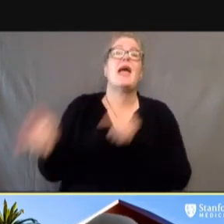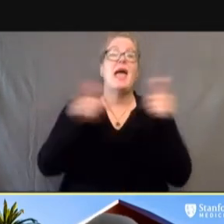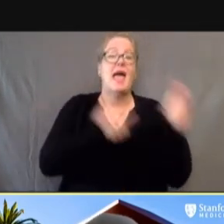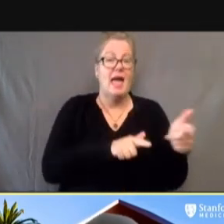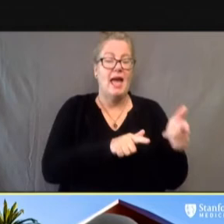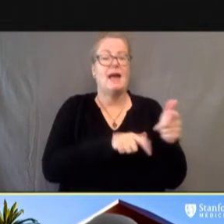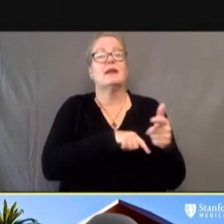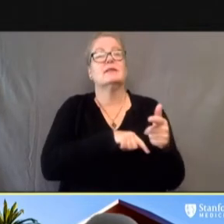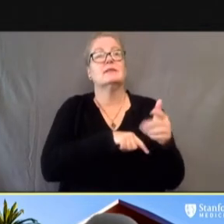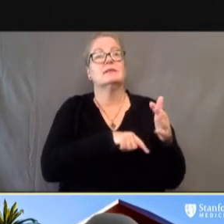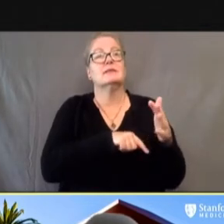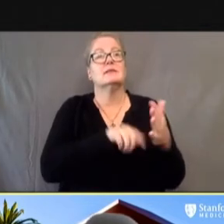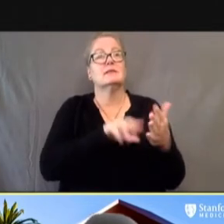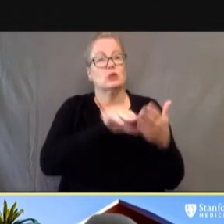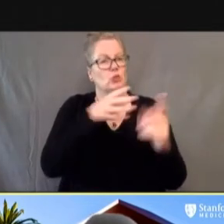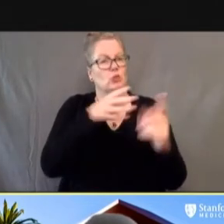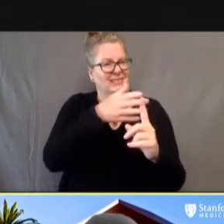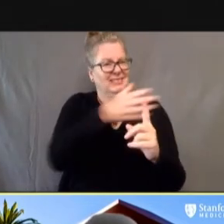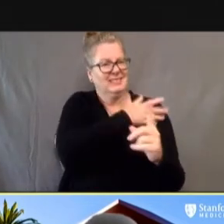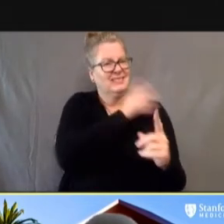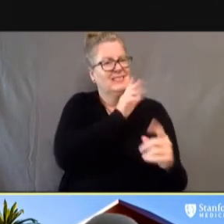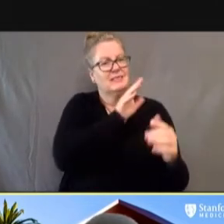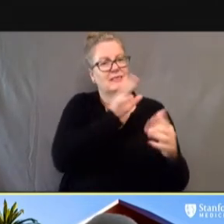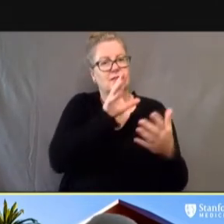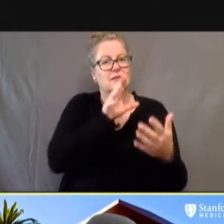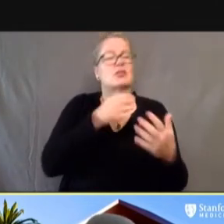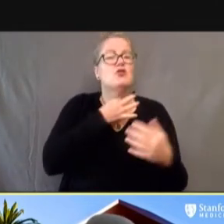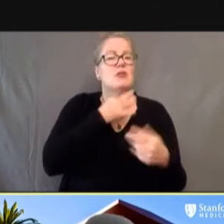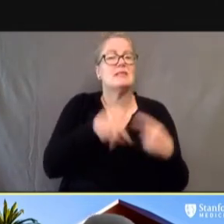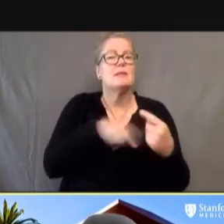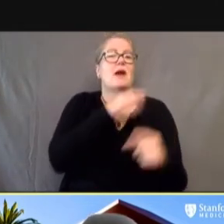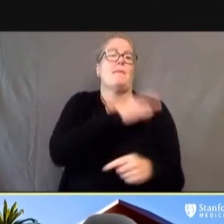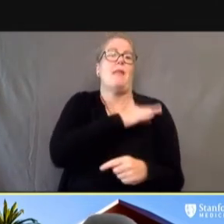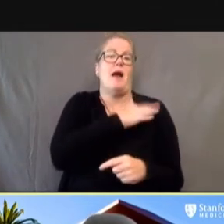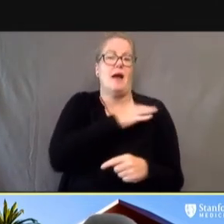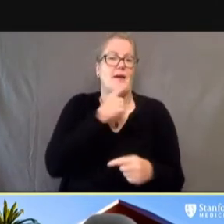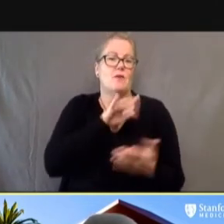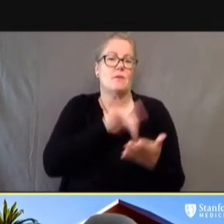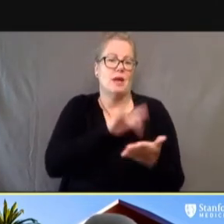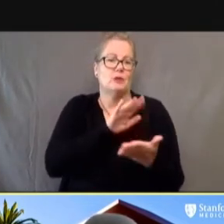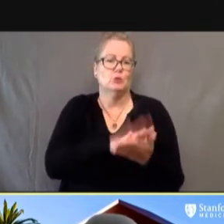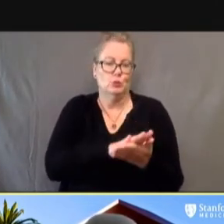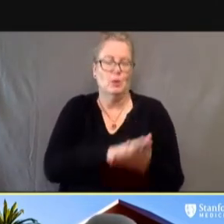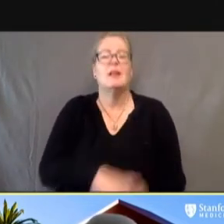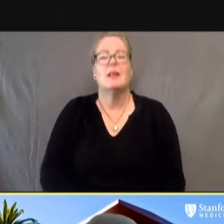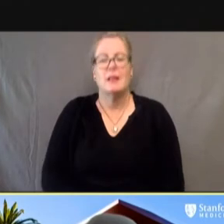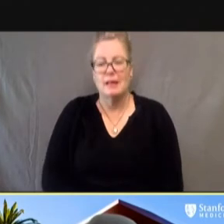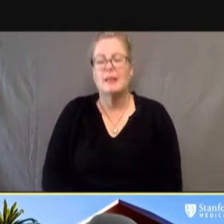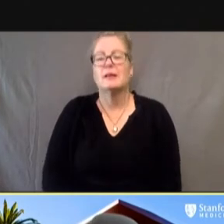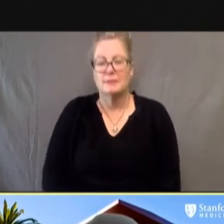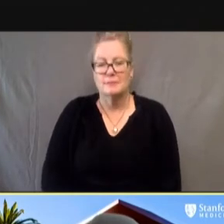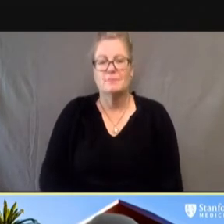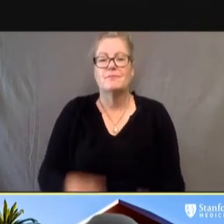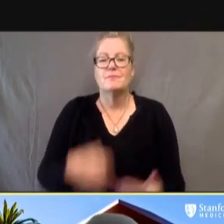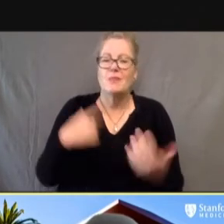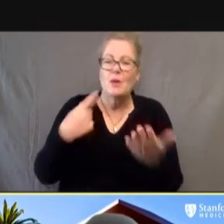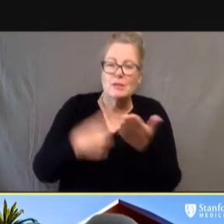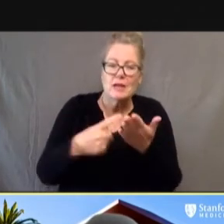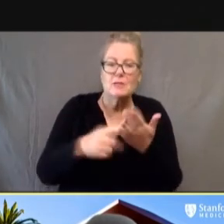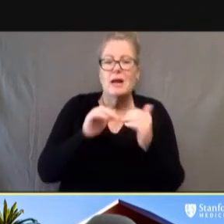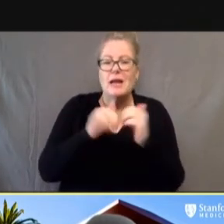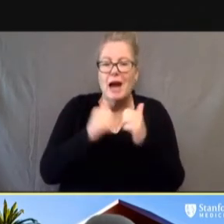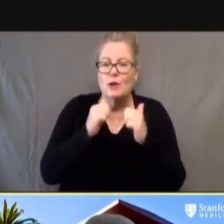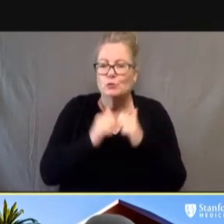also connect with our faculty disability initiatives at Stanford, which you'll hear about a little bit later, to build on near peer